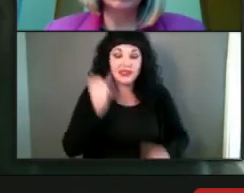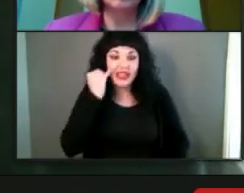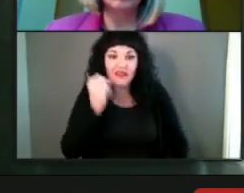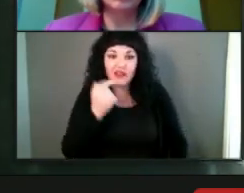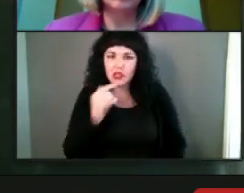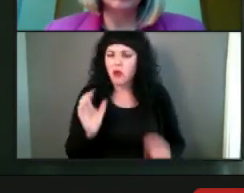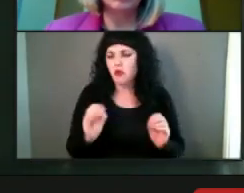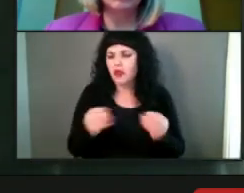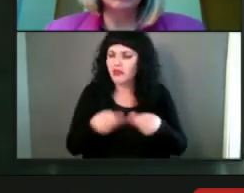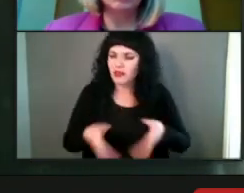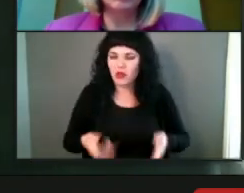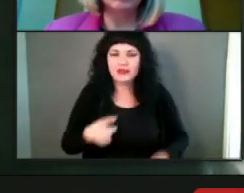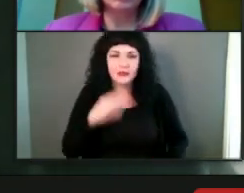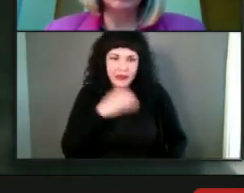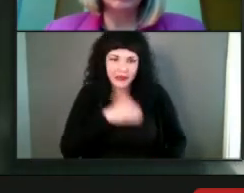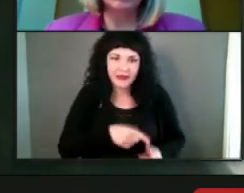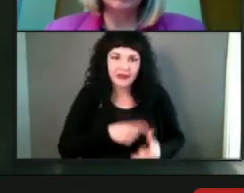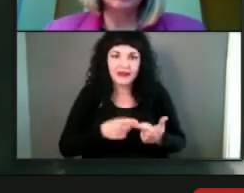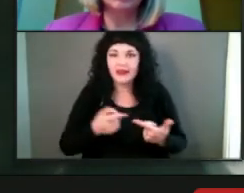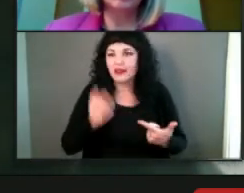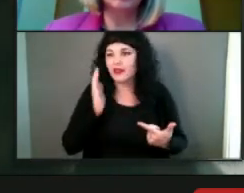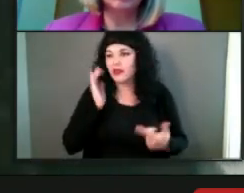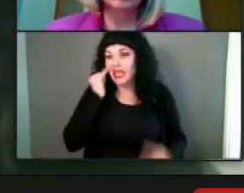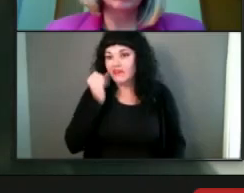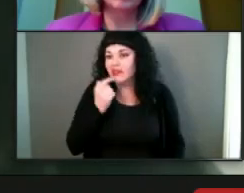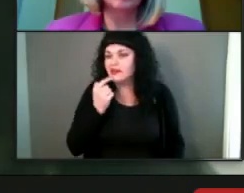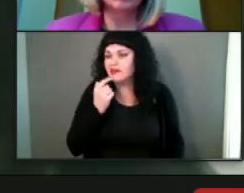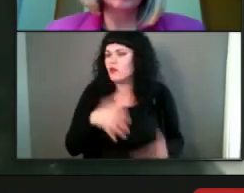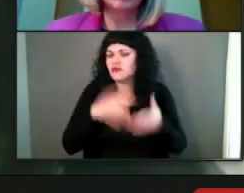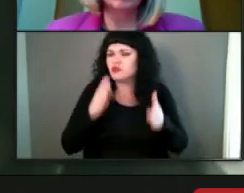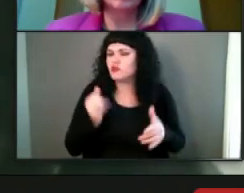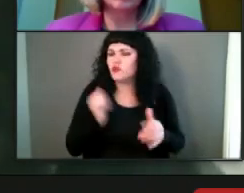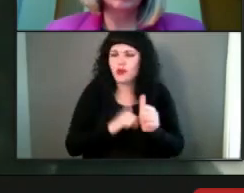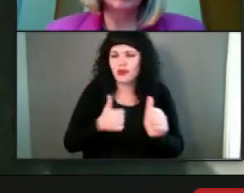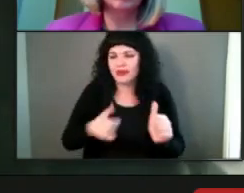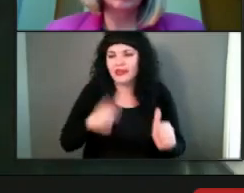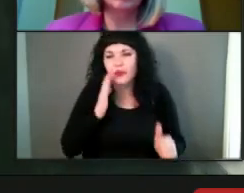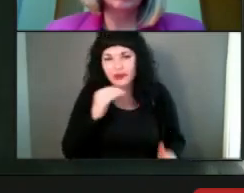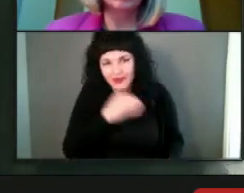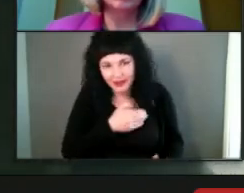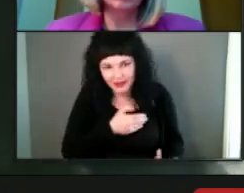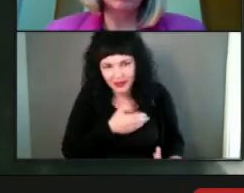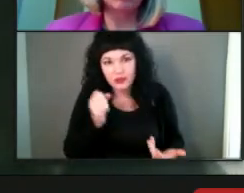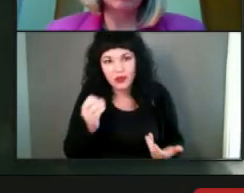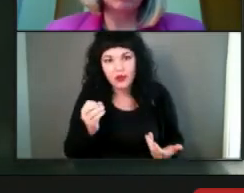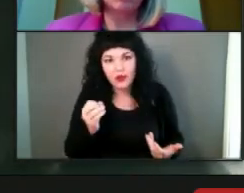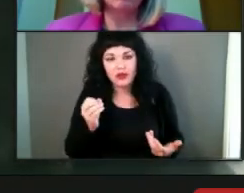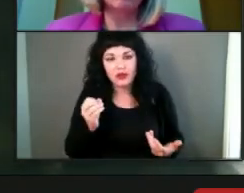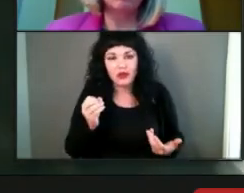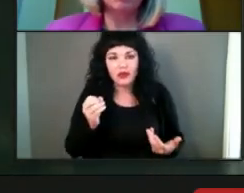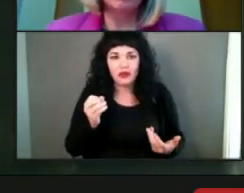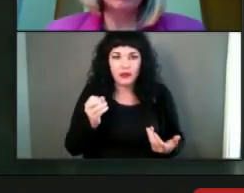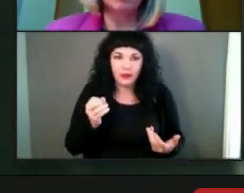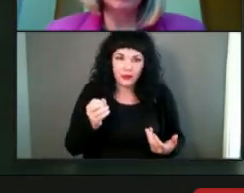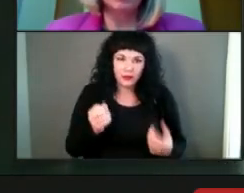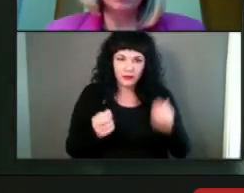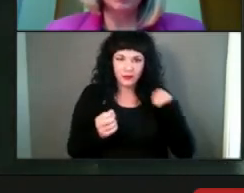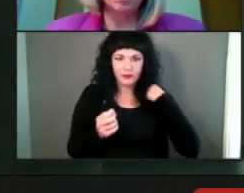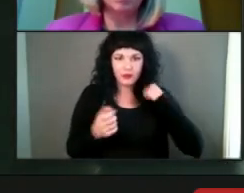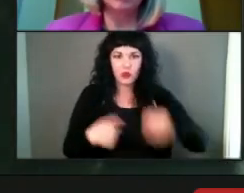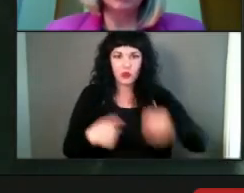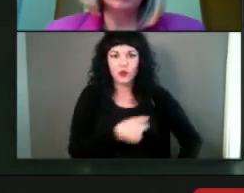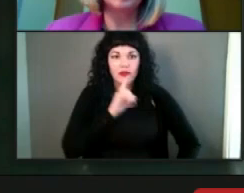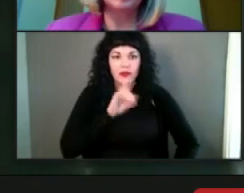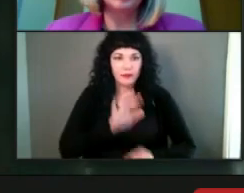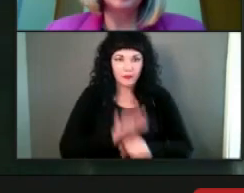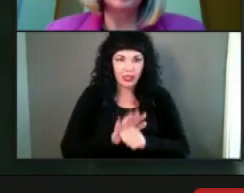that are going to be coming in further behind than where they were when we started to stay in our homes. But we're committed to